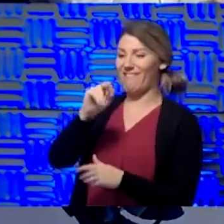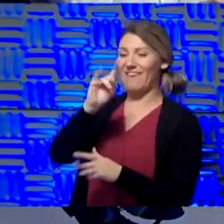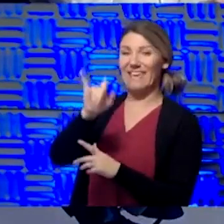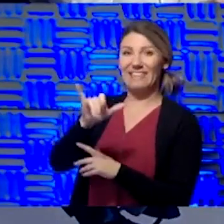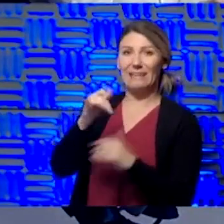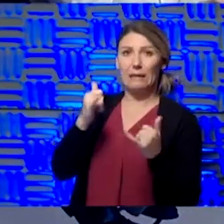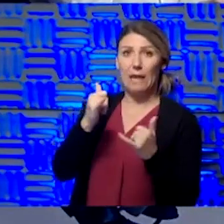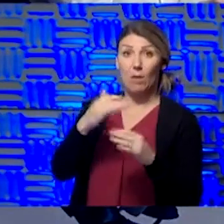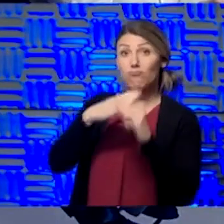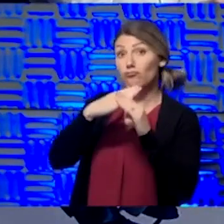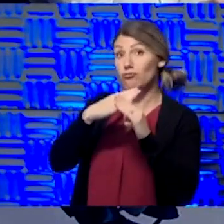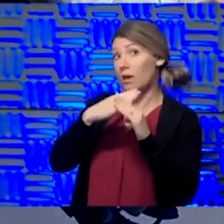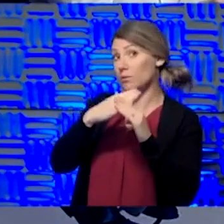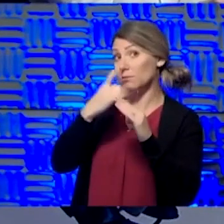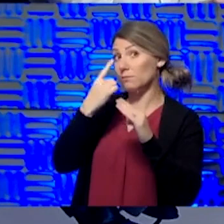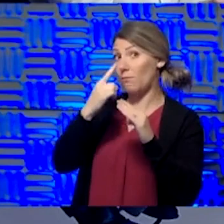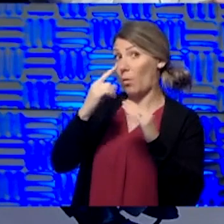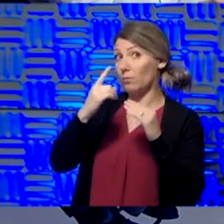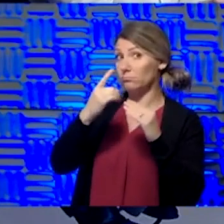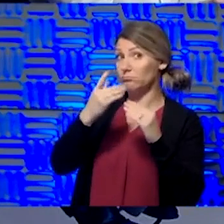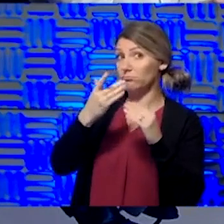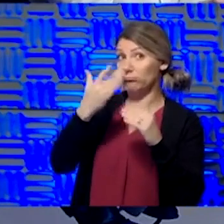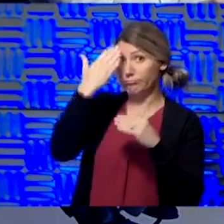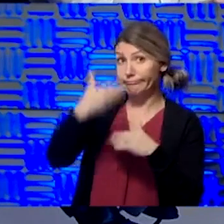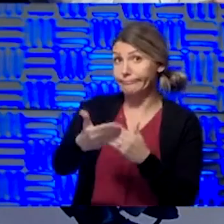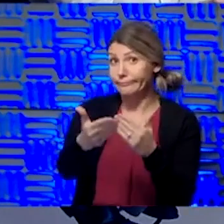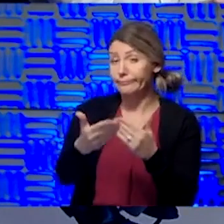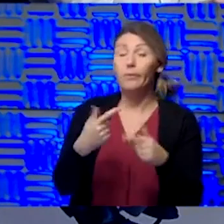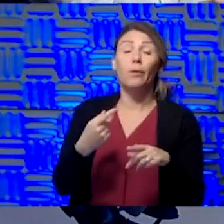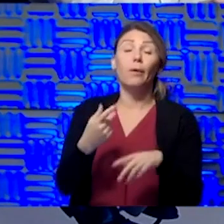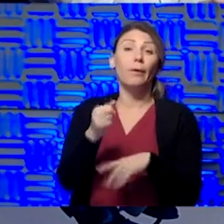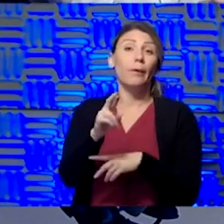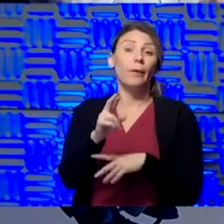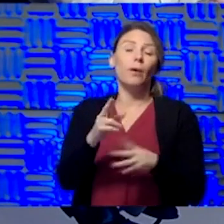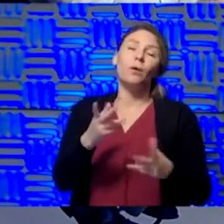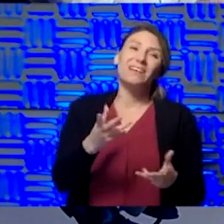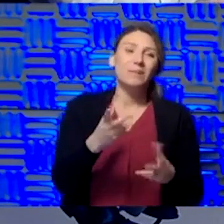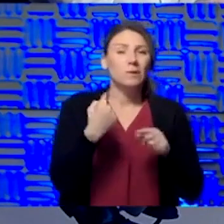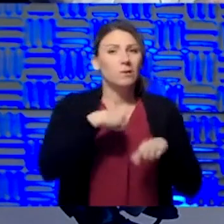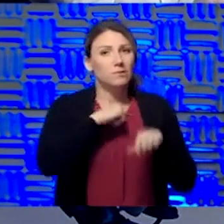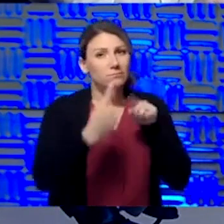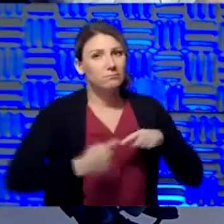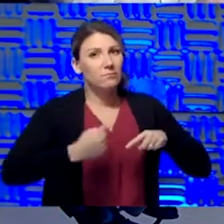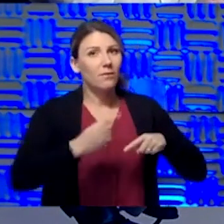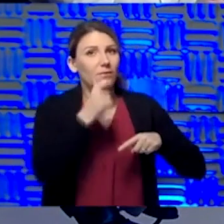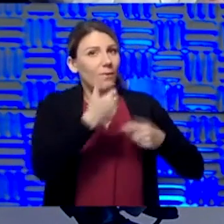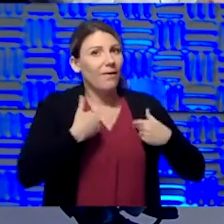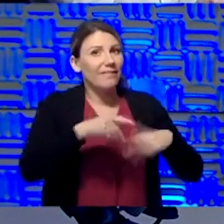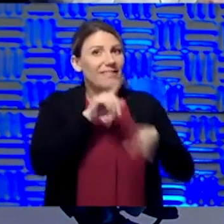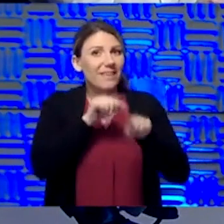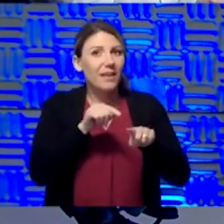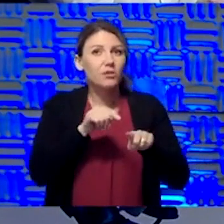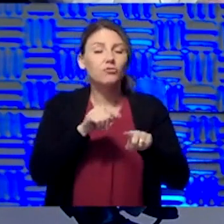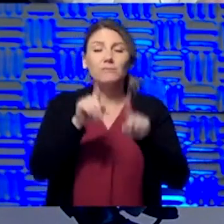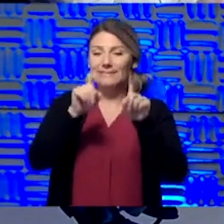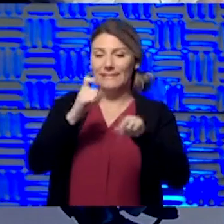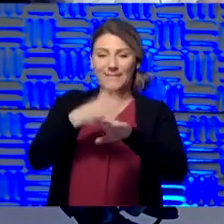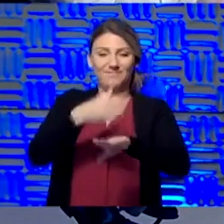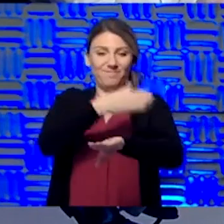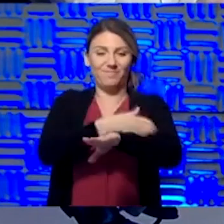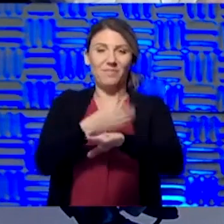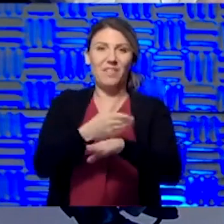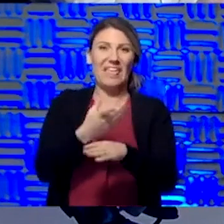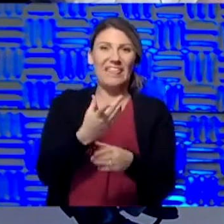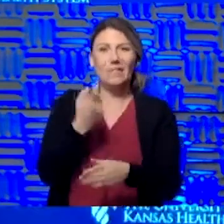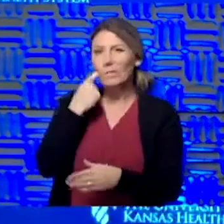great question, and it's one, we're struggling with because we don't have the answers, although I think the tests are getting better. Last few weeks we've been saying